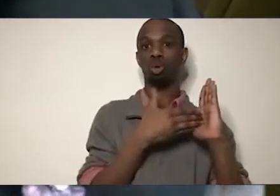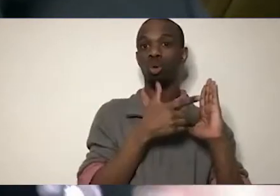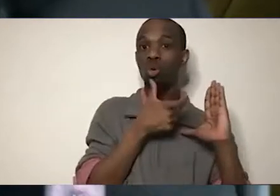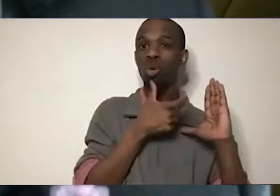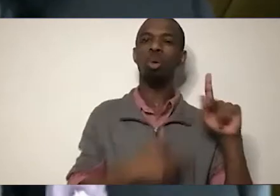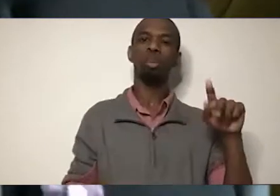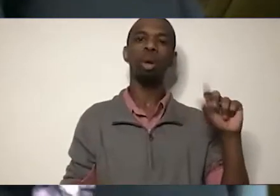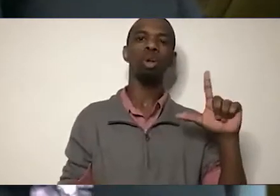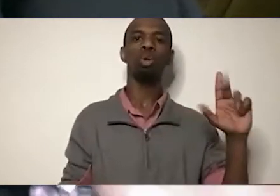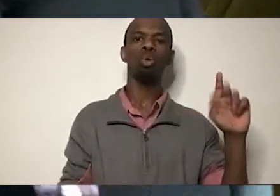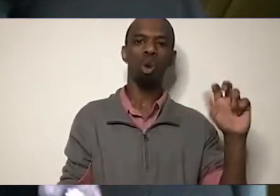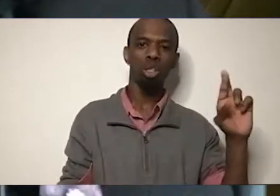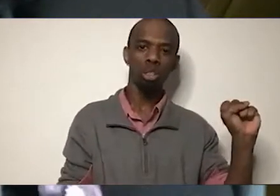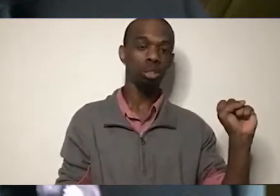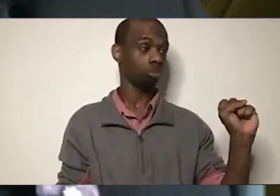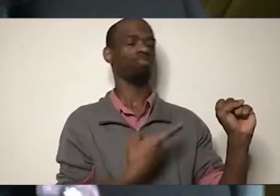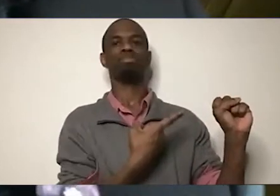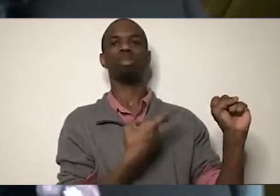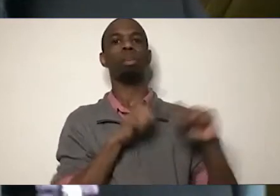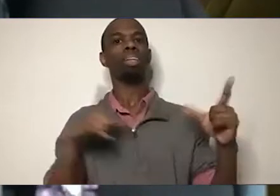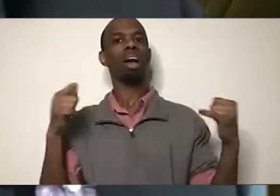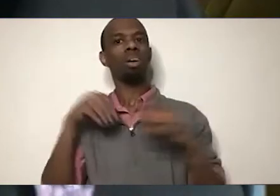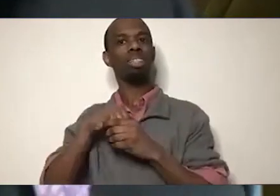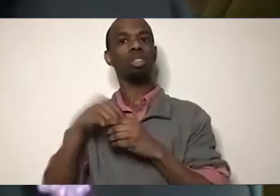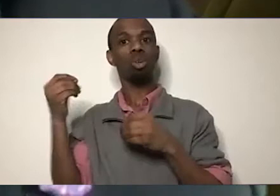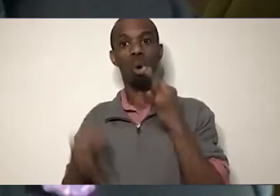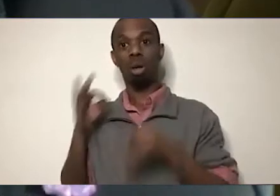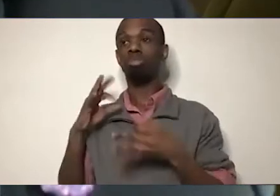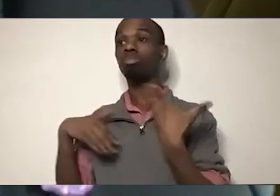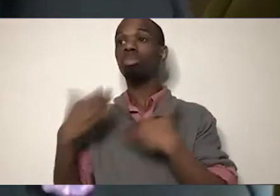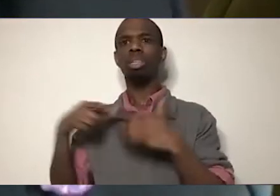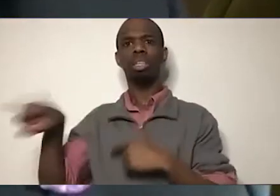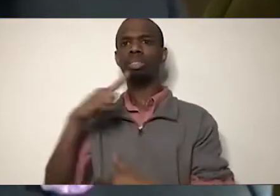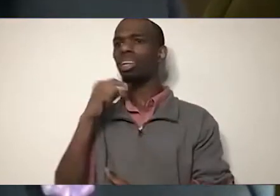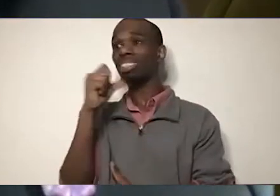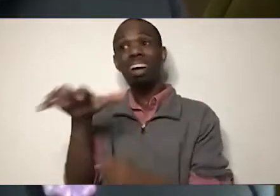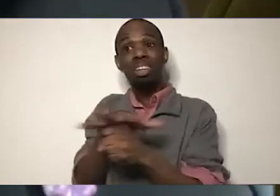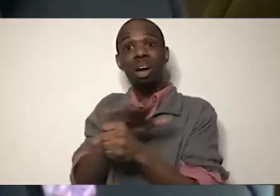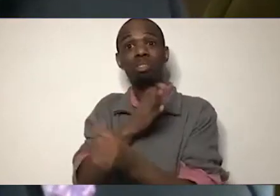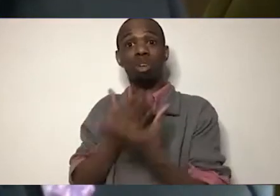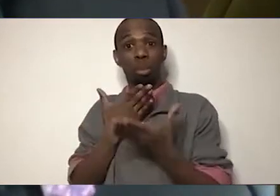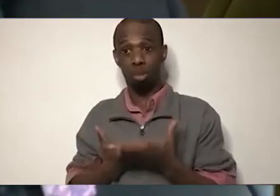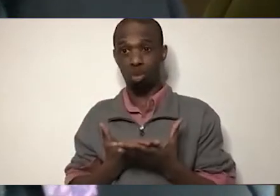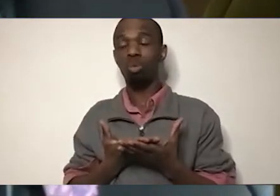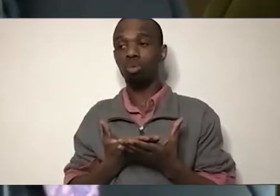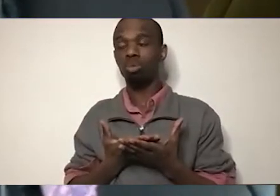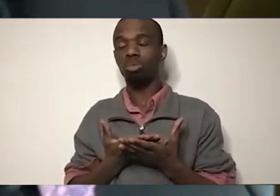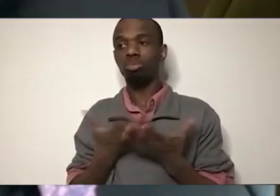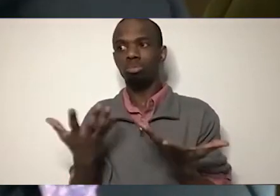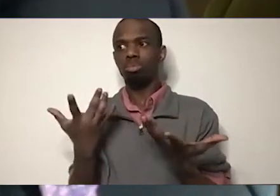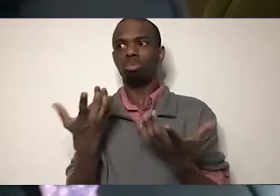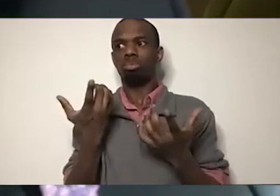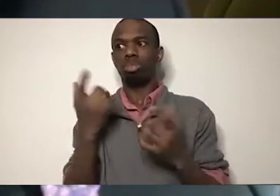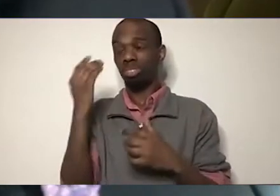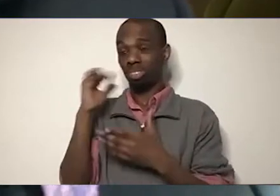the intent was to target people of color. That's absurd. That's an impossibly high barrier. We have to